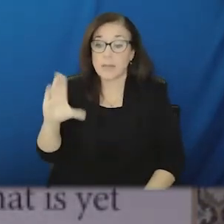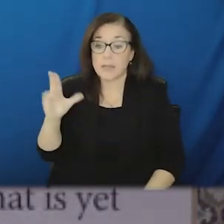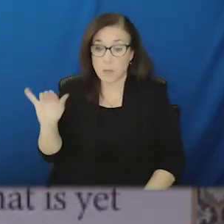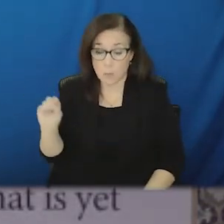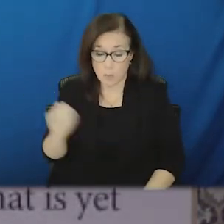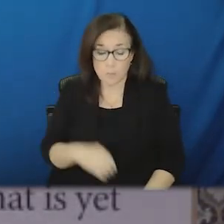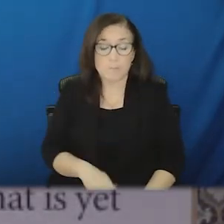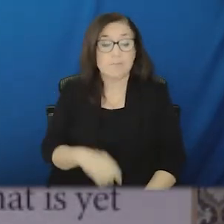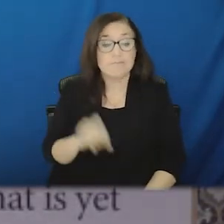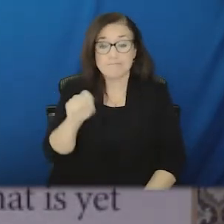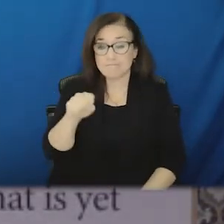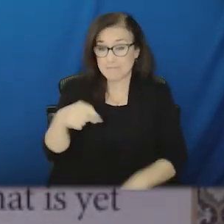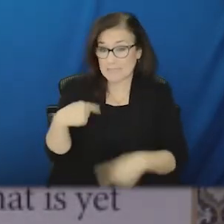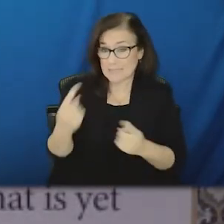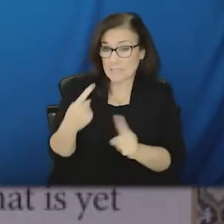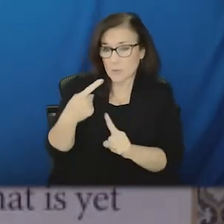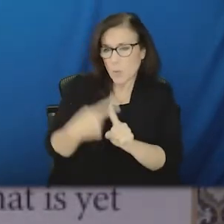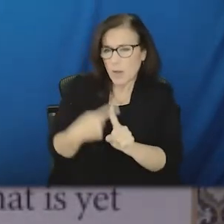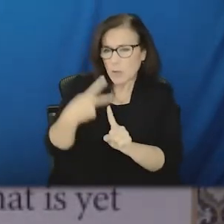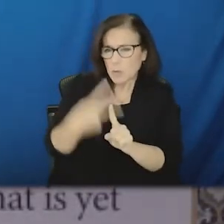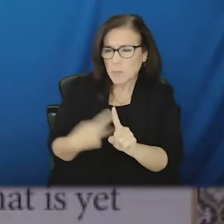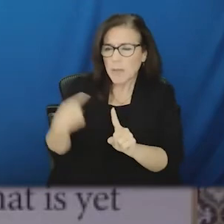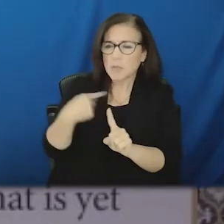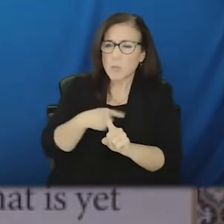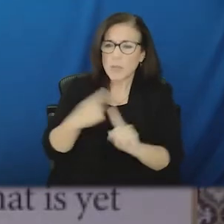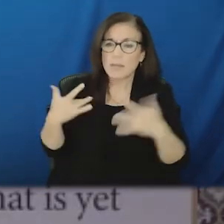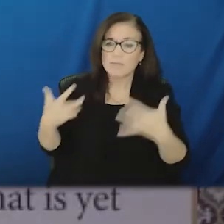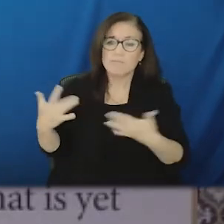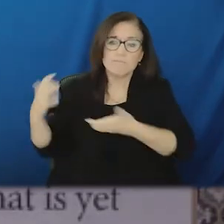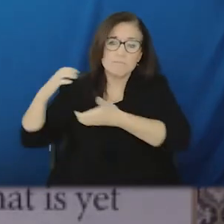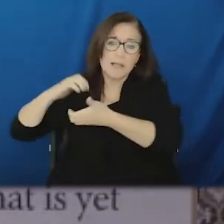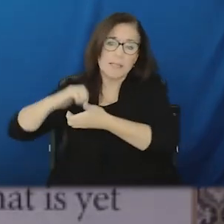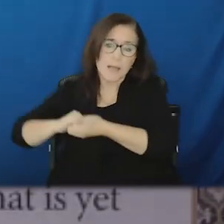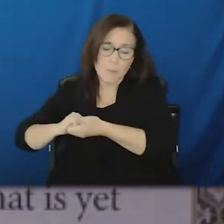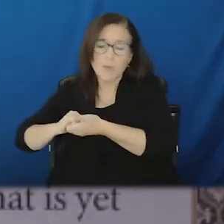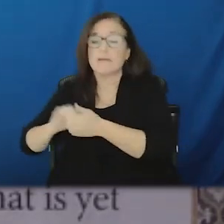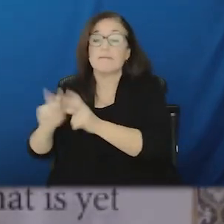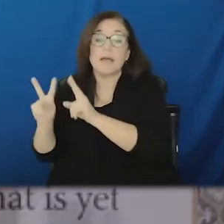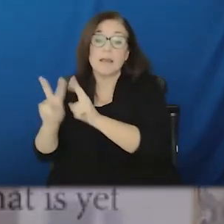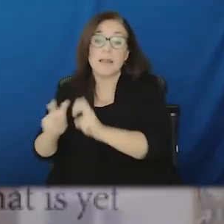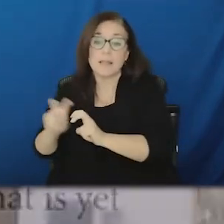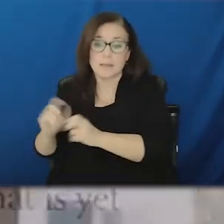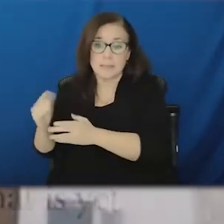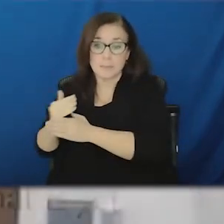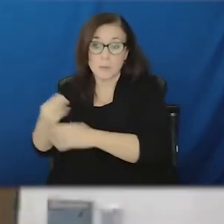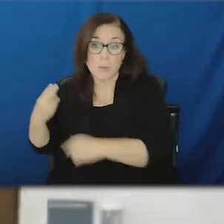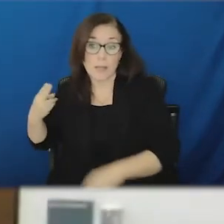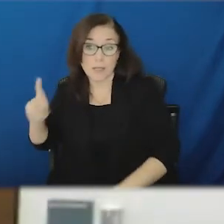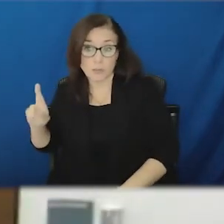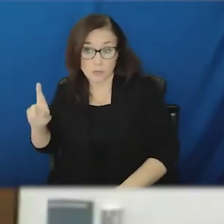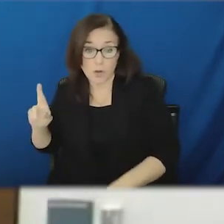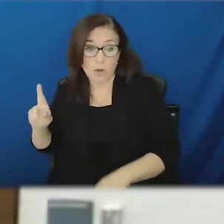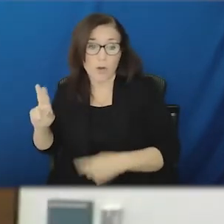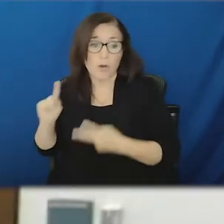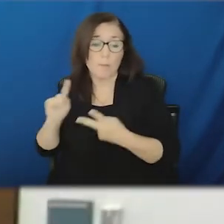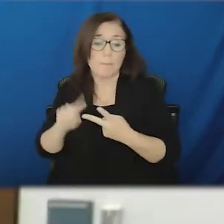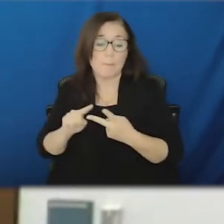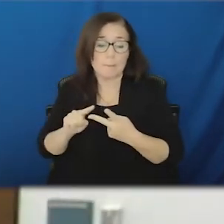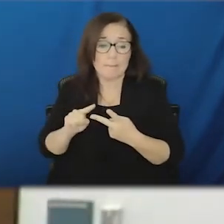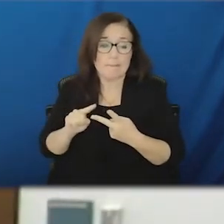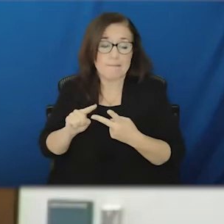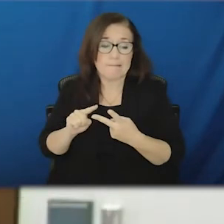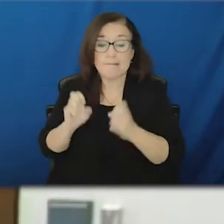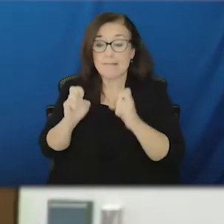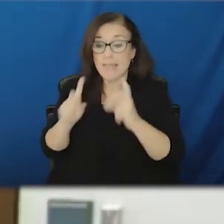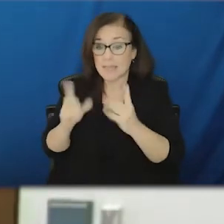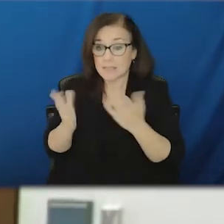month or 2, we have done a collaborative analysis between HR and Ed